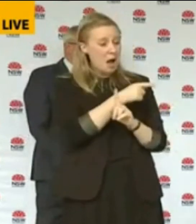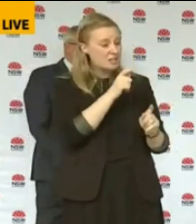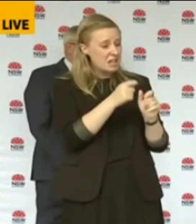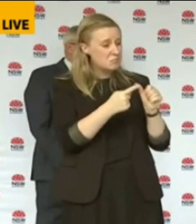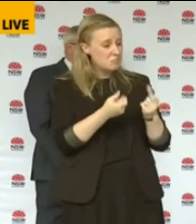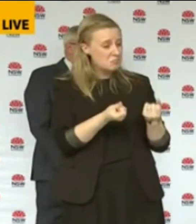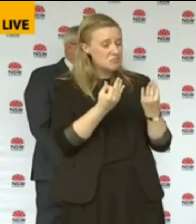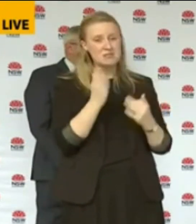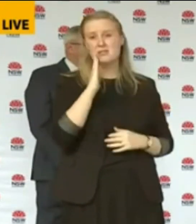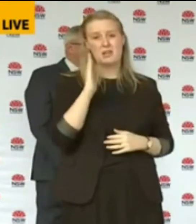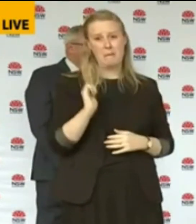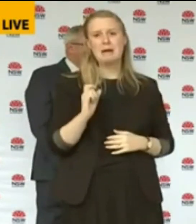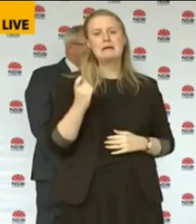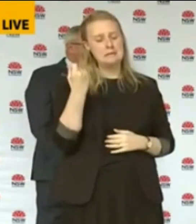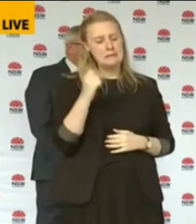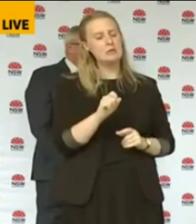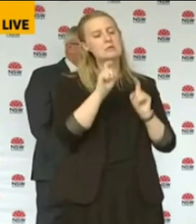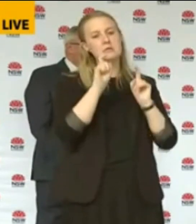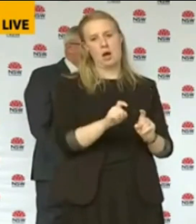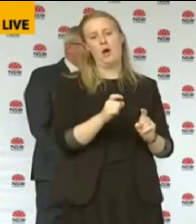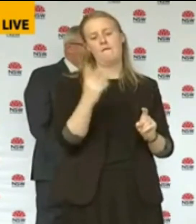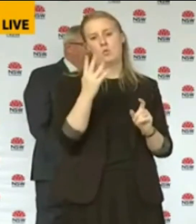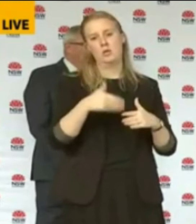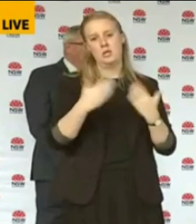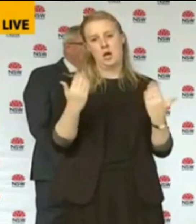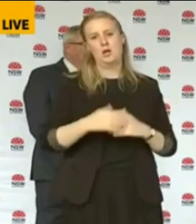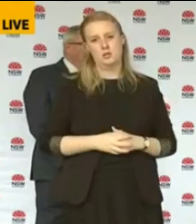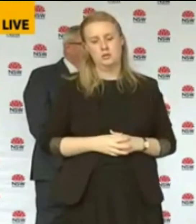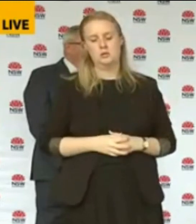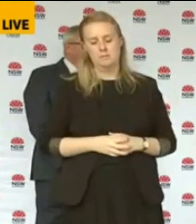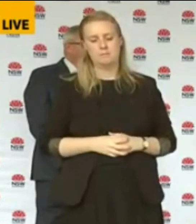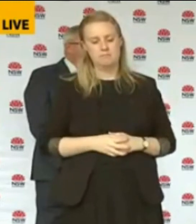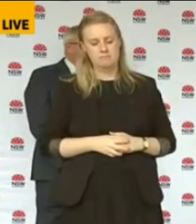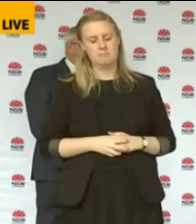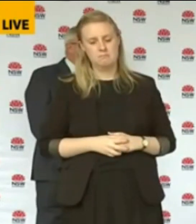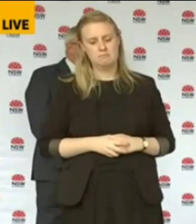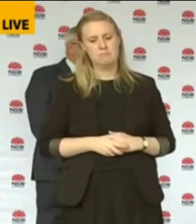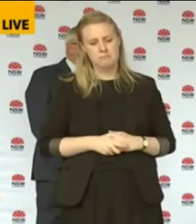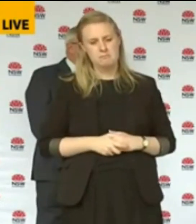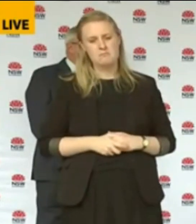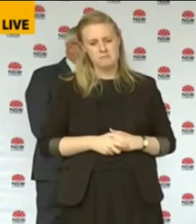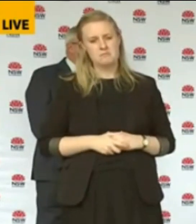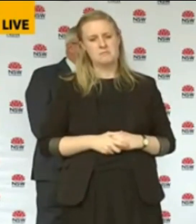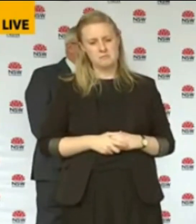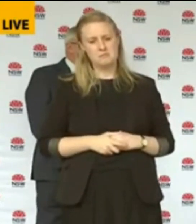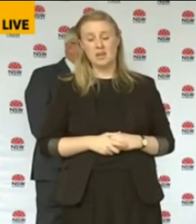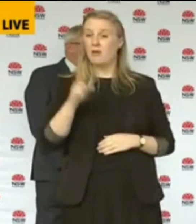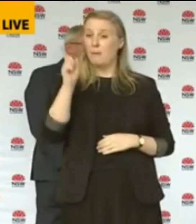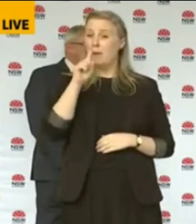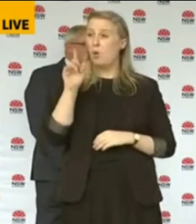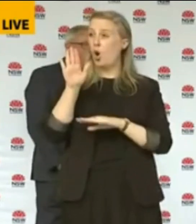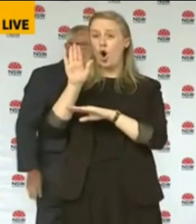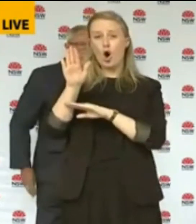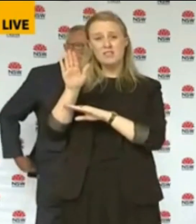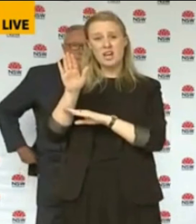also that we are concerned that when people have been transiting through various hubs. So again, any returning travellers to Australia, we